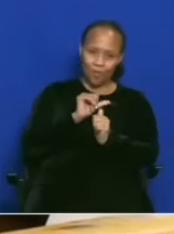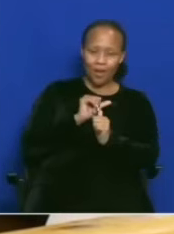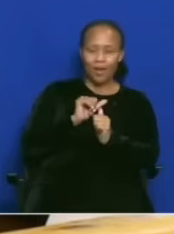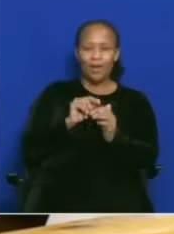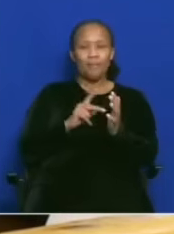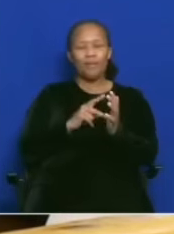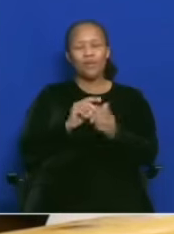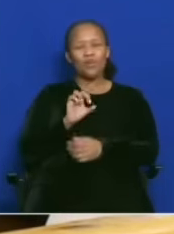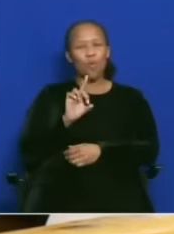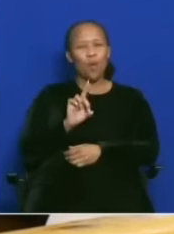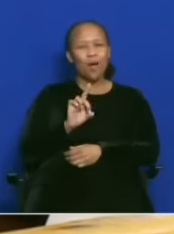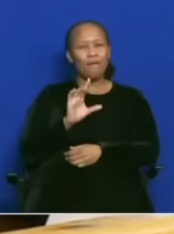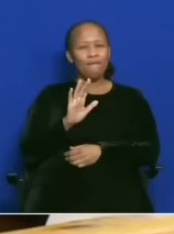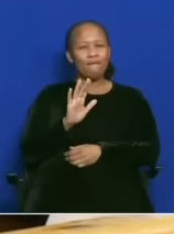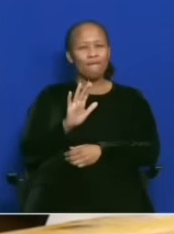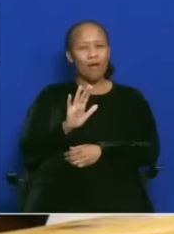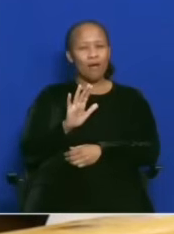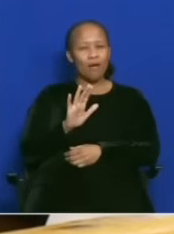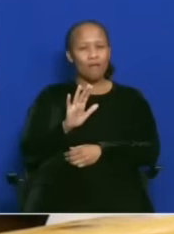5144.